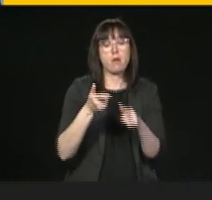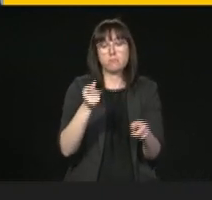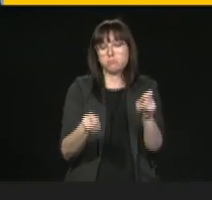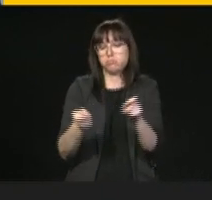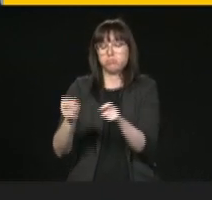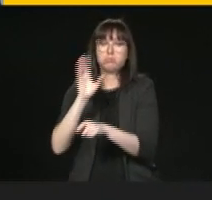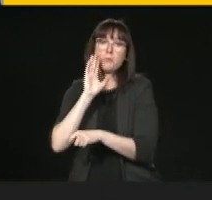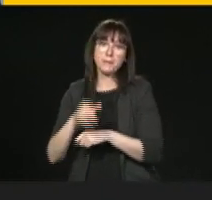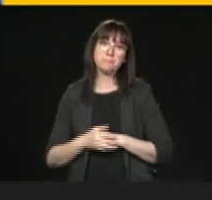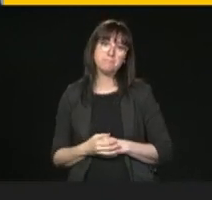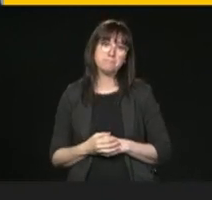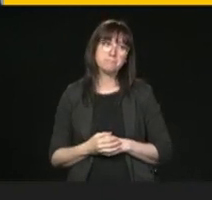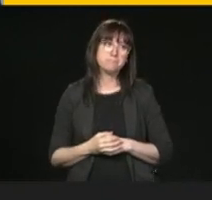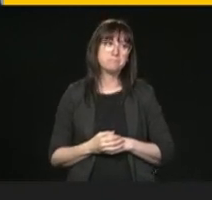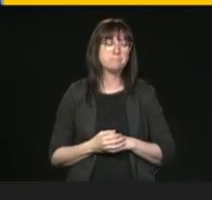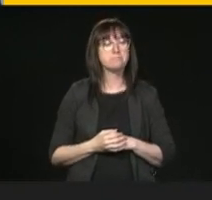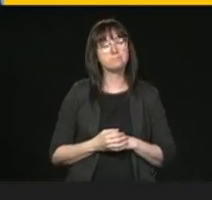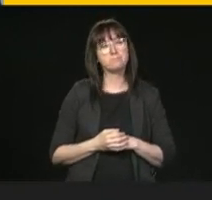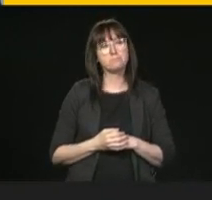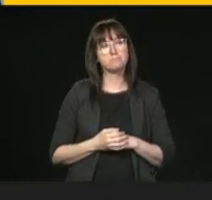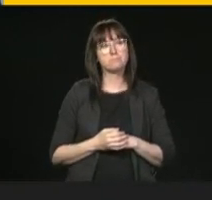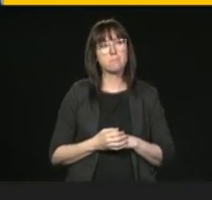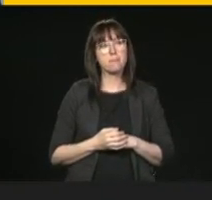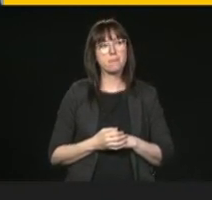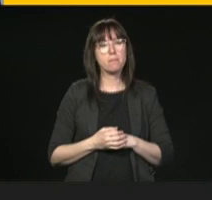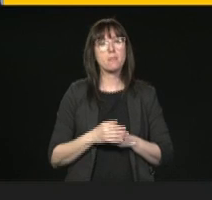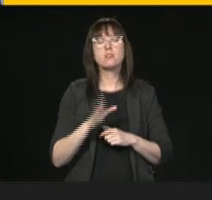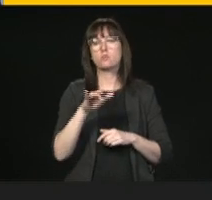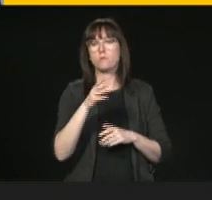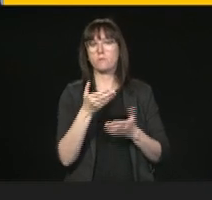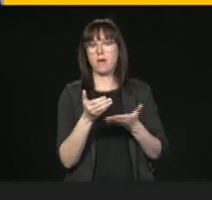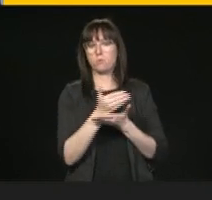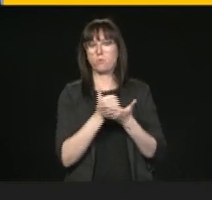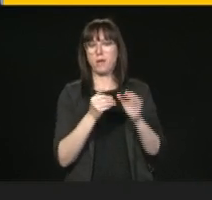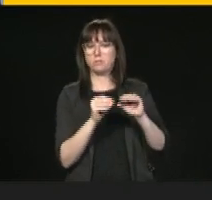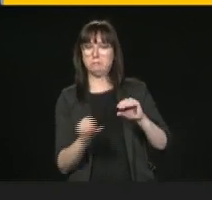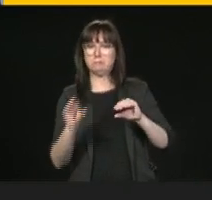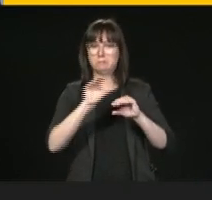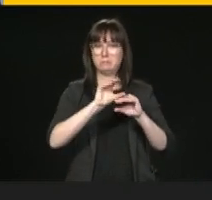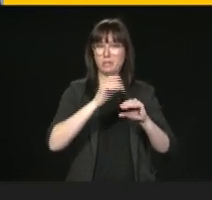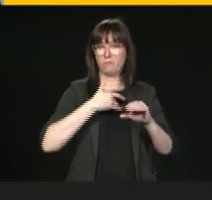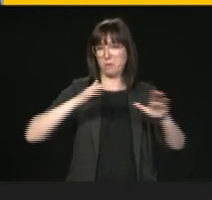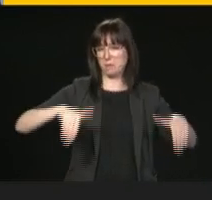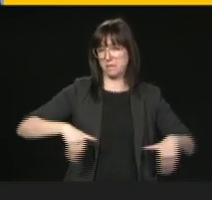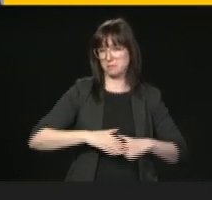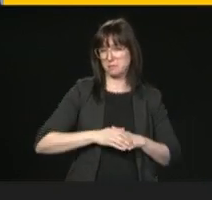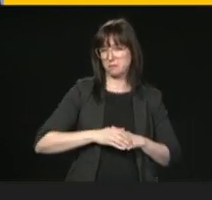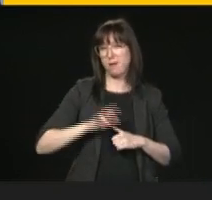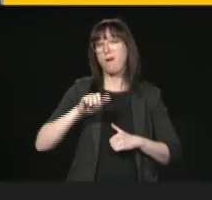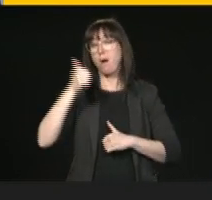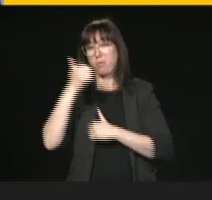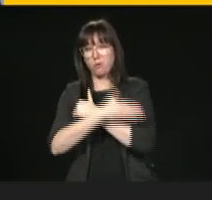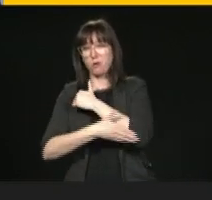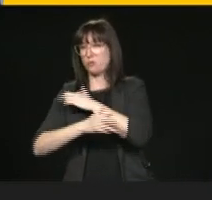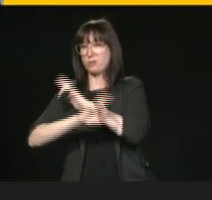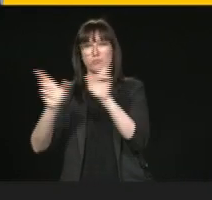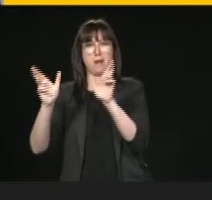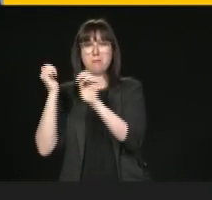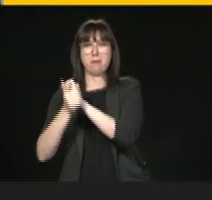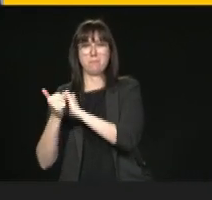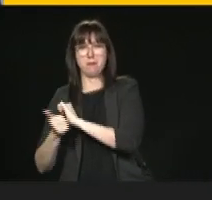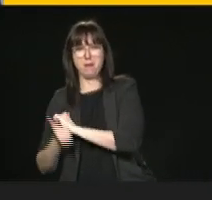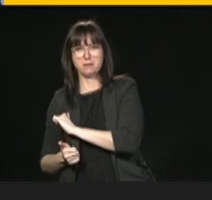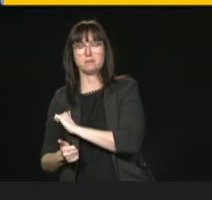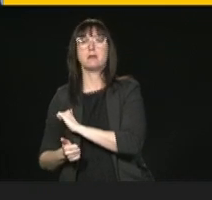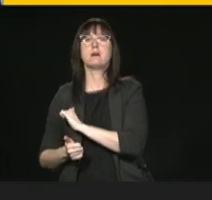The wage subsidy come a bit late because other countries had been implementing it and there had been calls in Canada to implement a